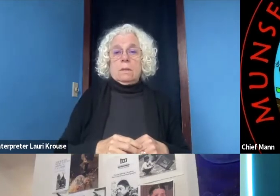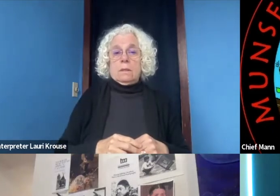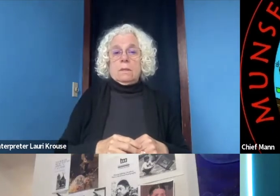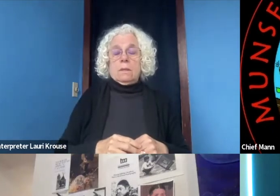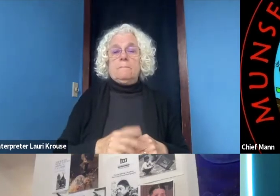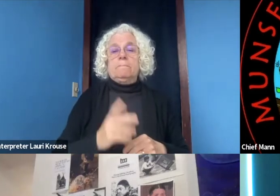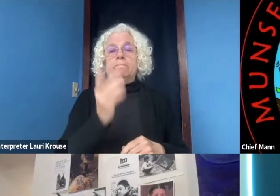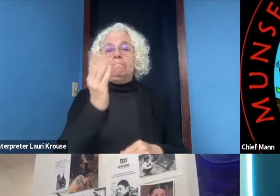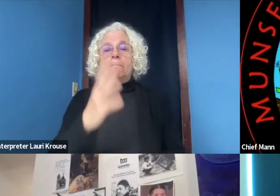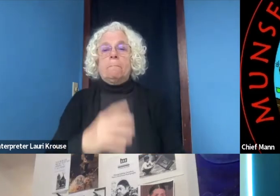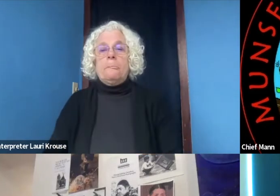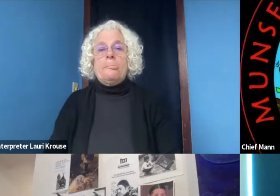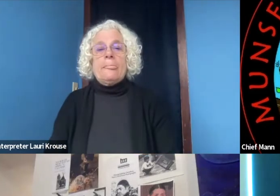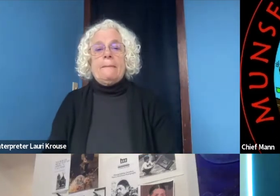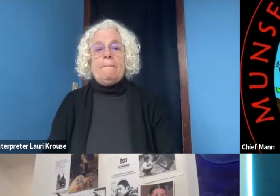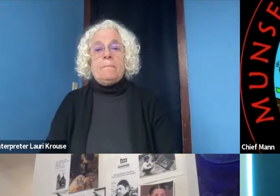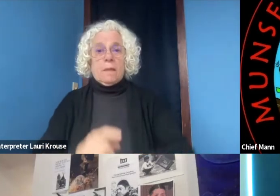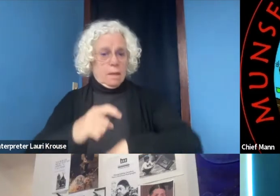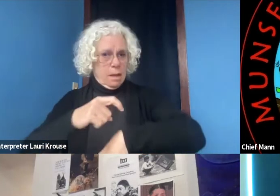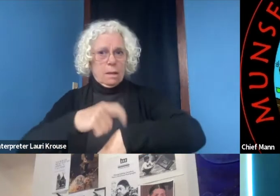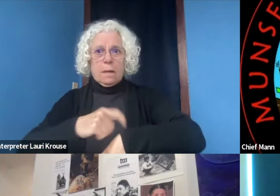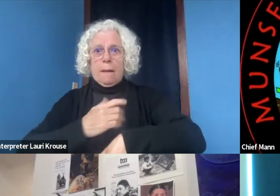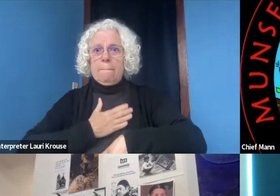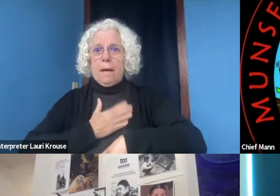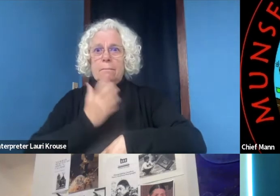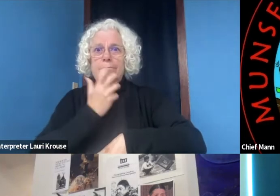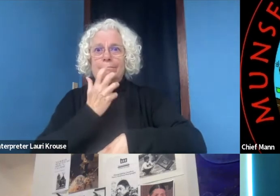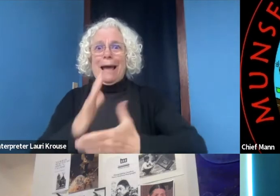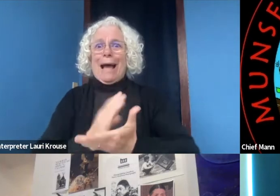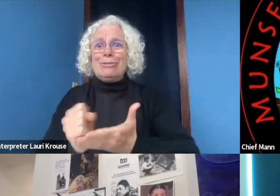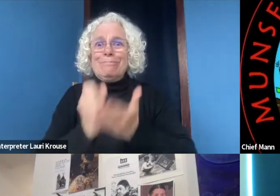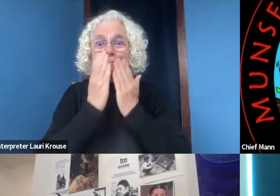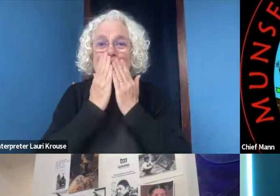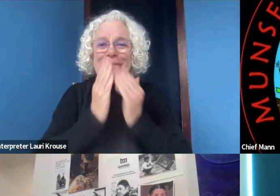Now, my time is up.